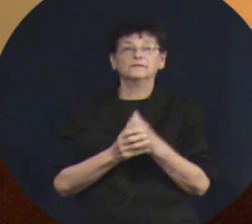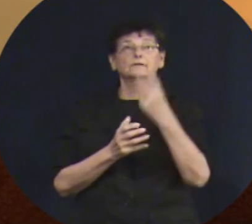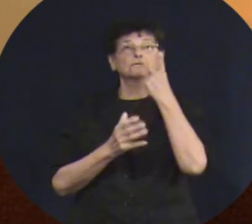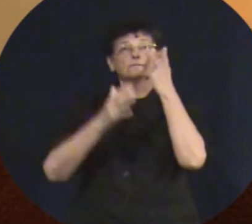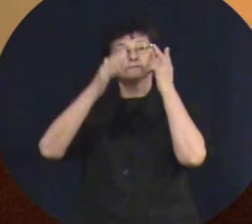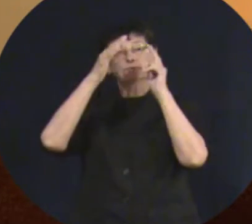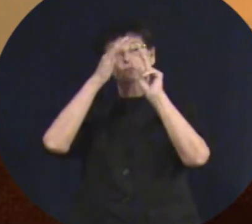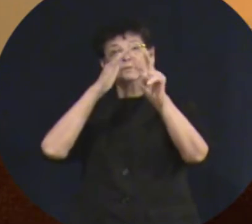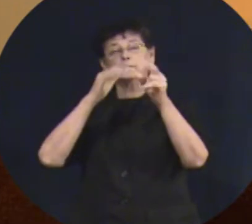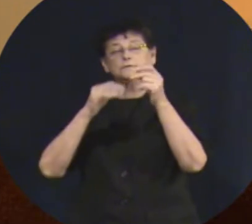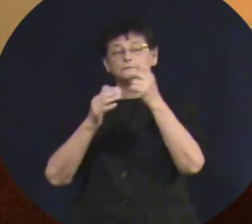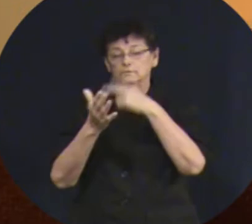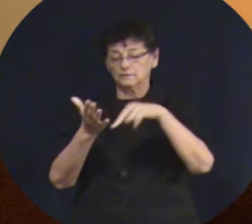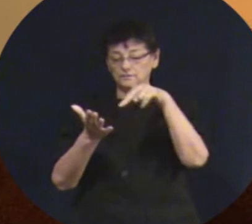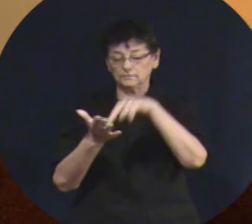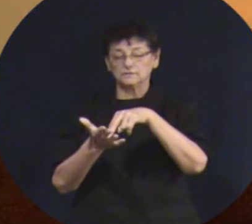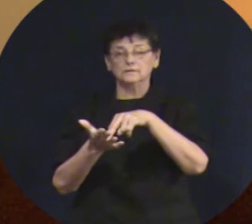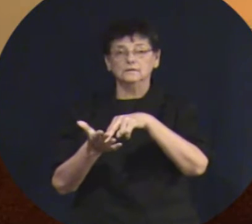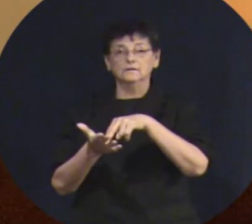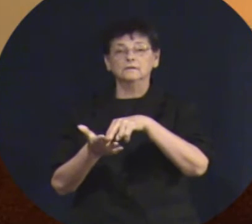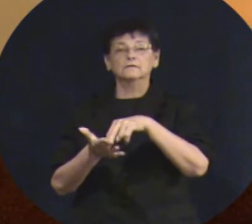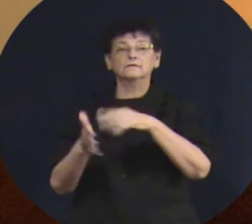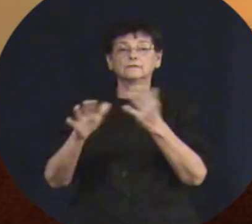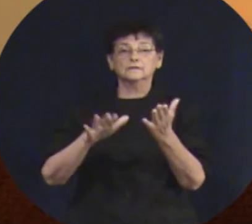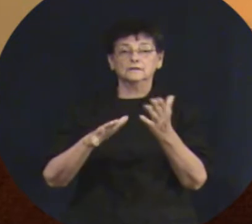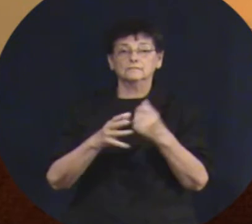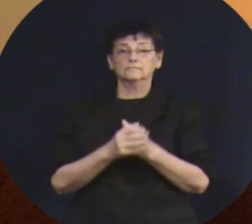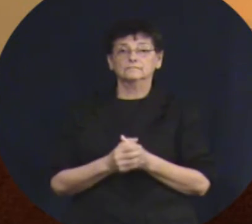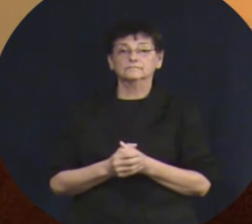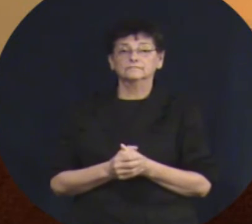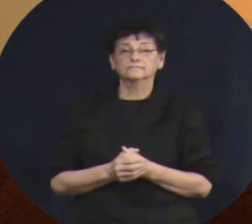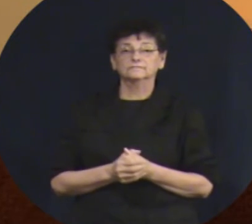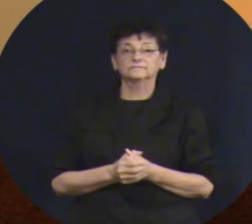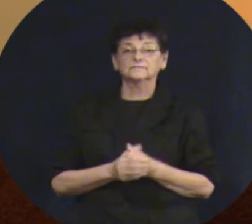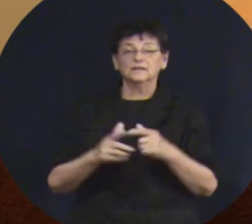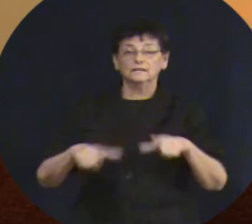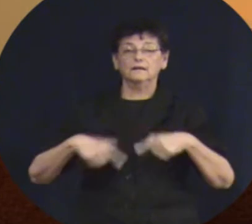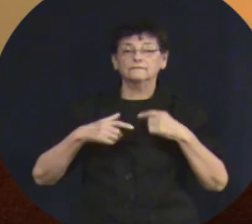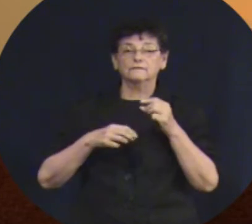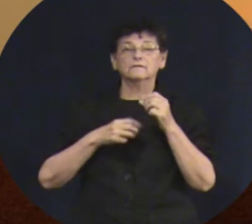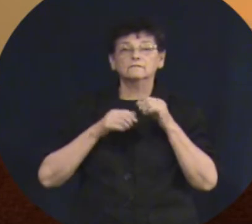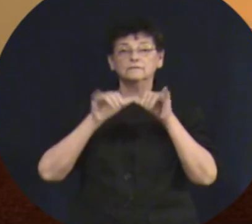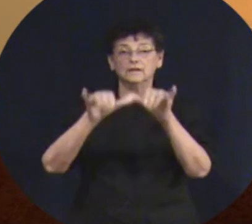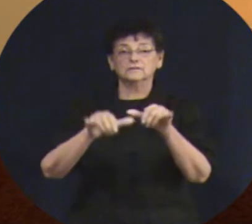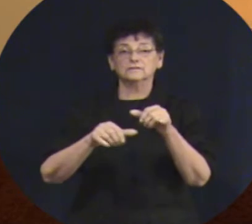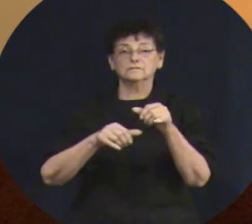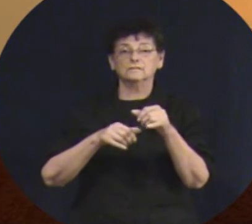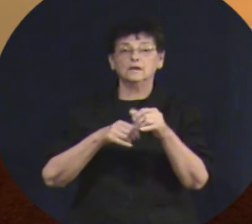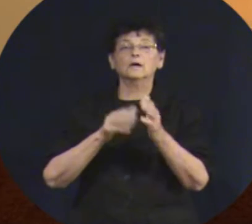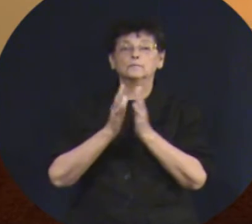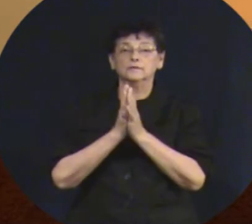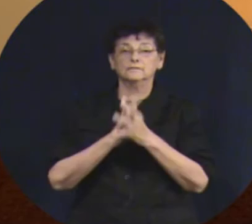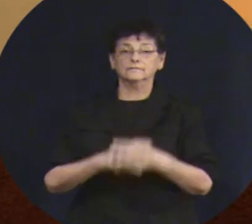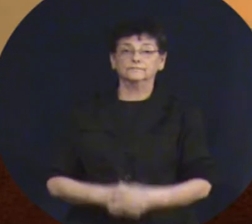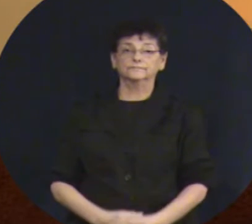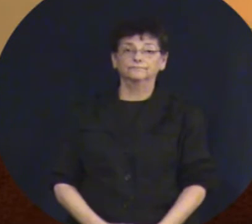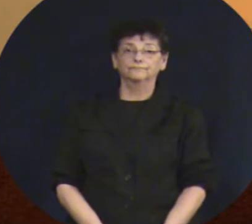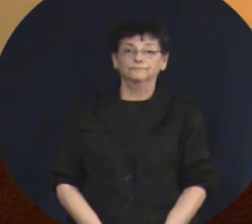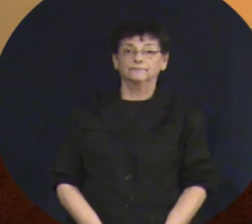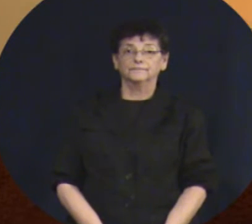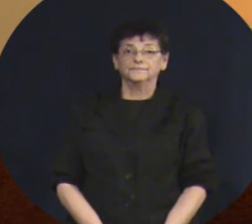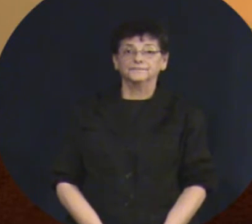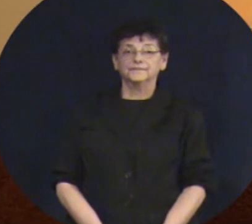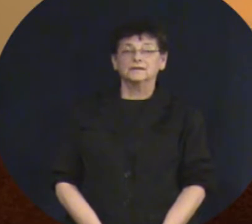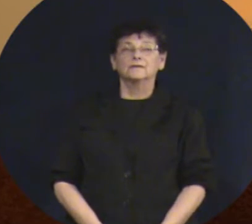and I look forward to the resurrection of the dead and the life everlasting. Amen.